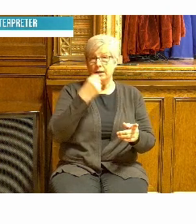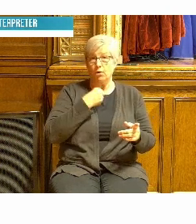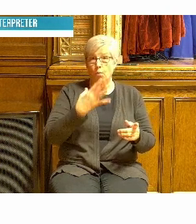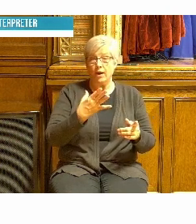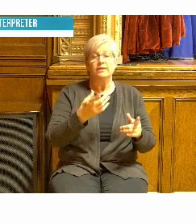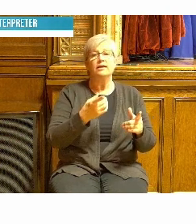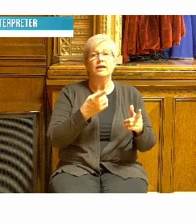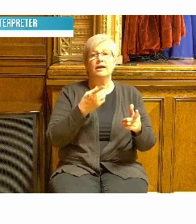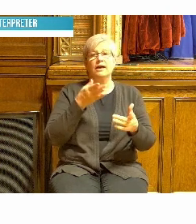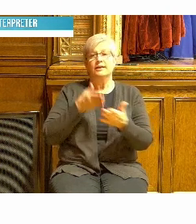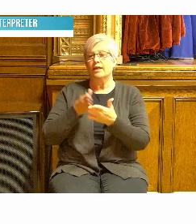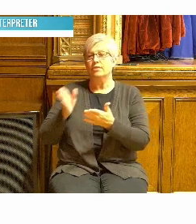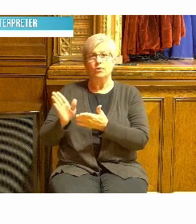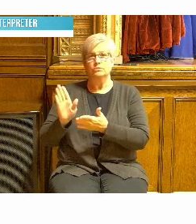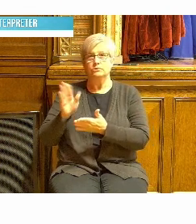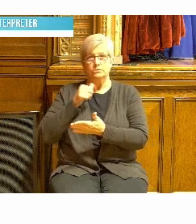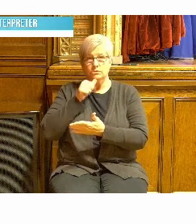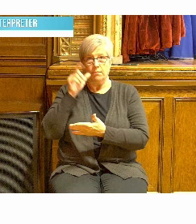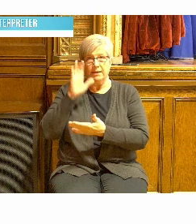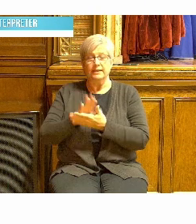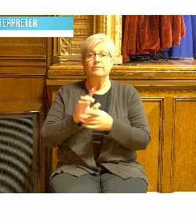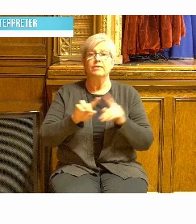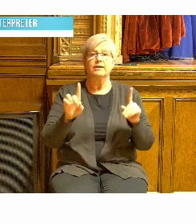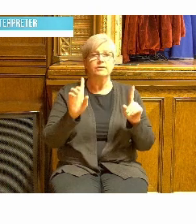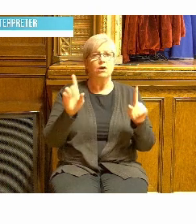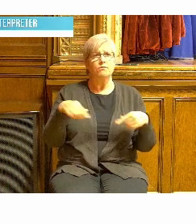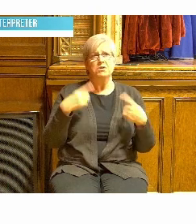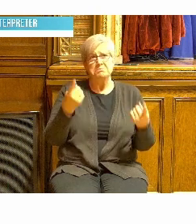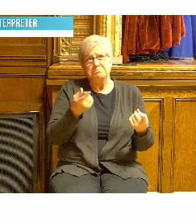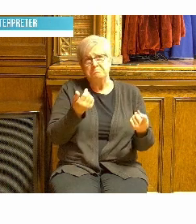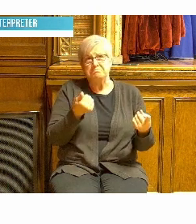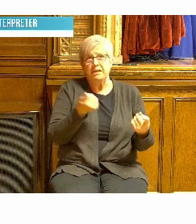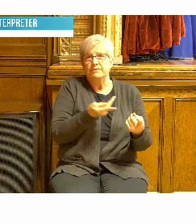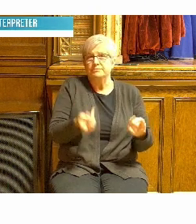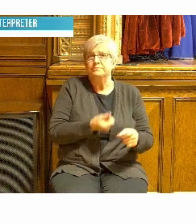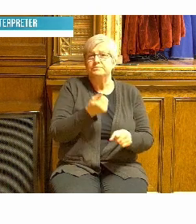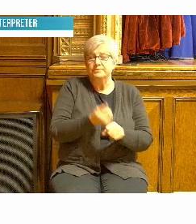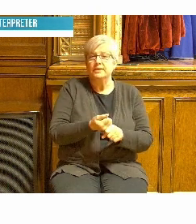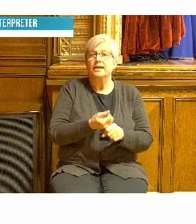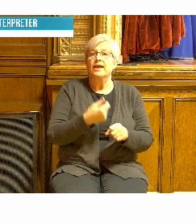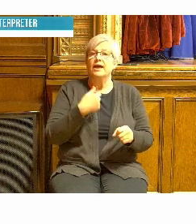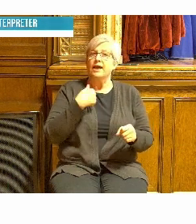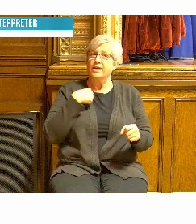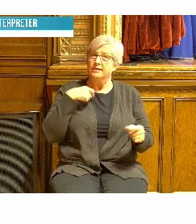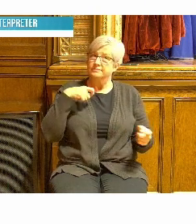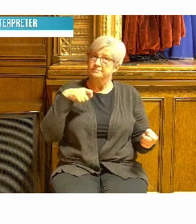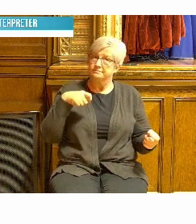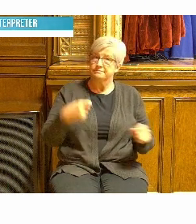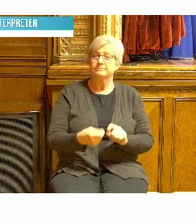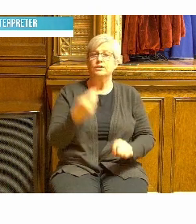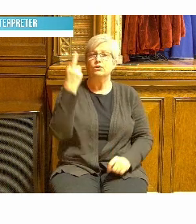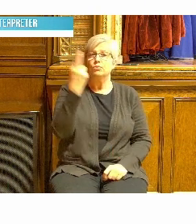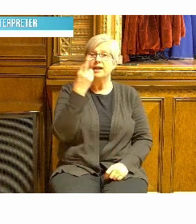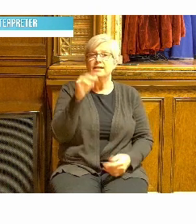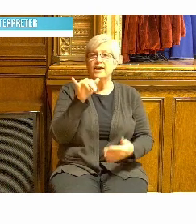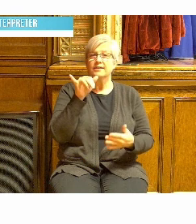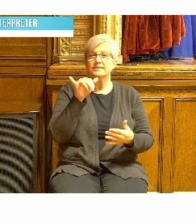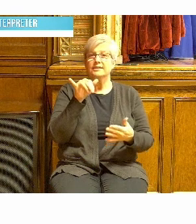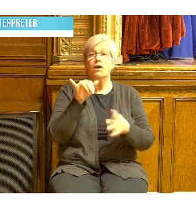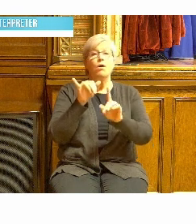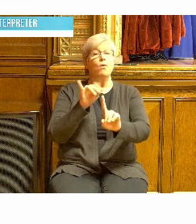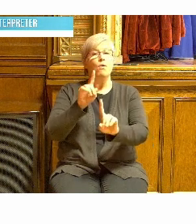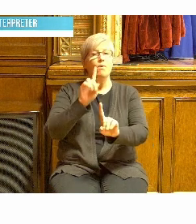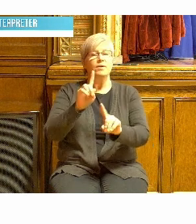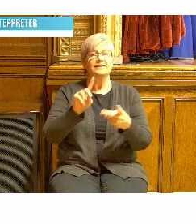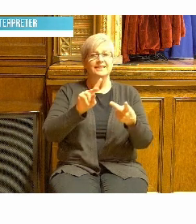in reparations. But over the last couple of years, I've came to realize, and the